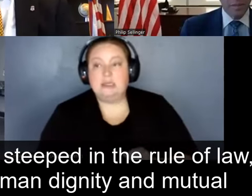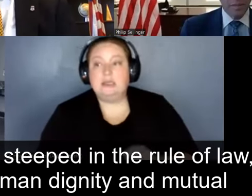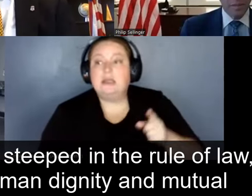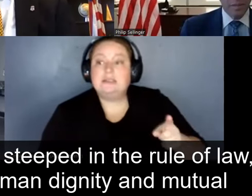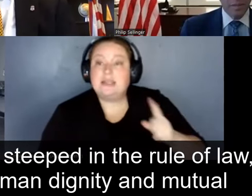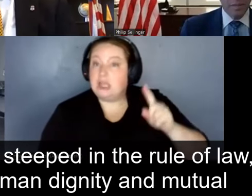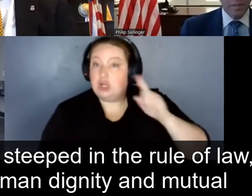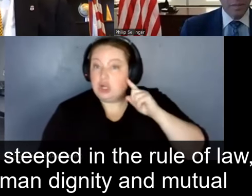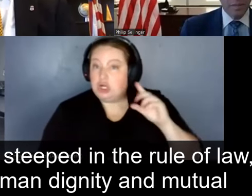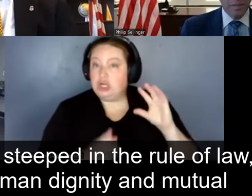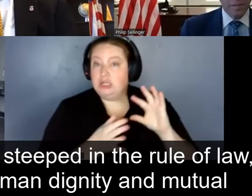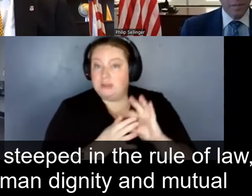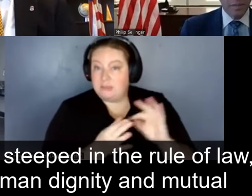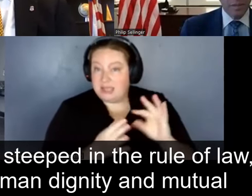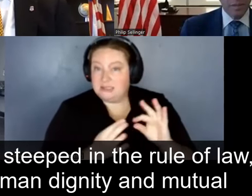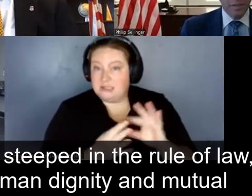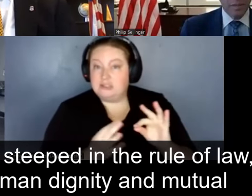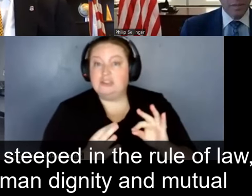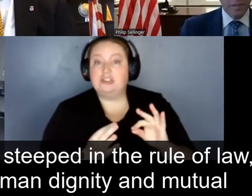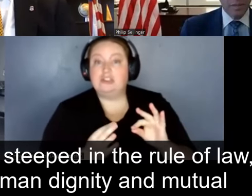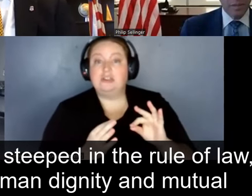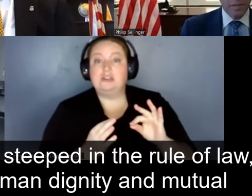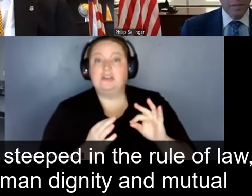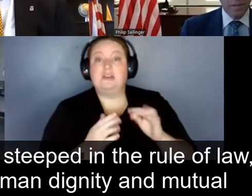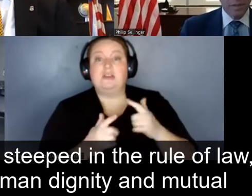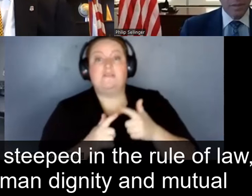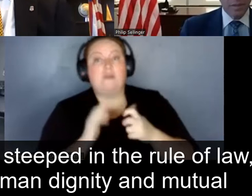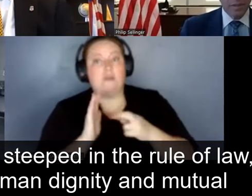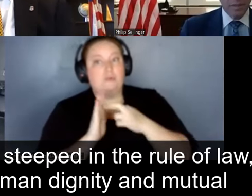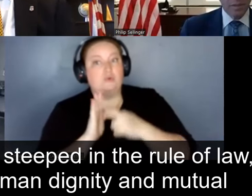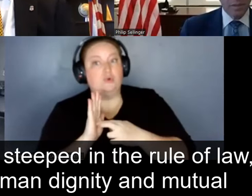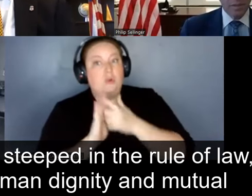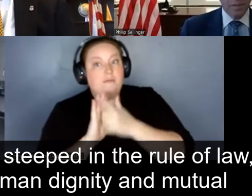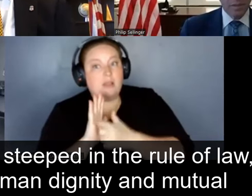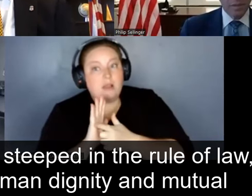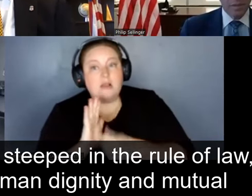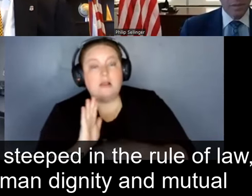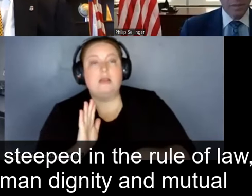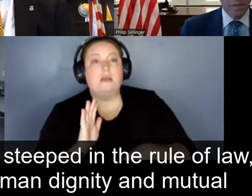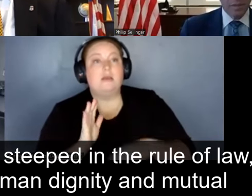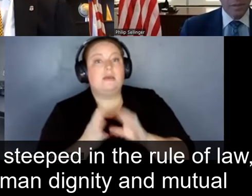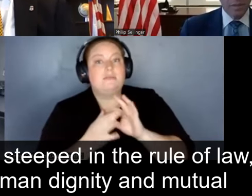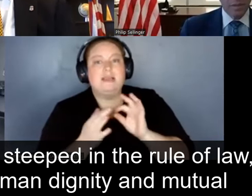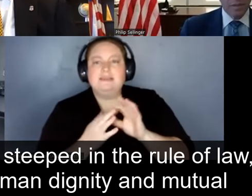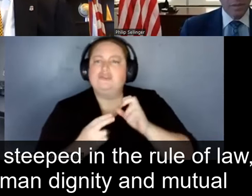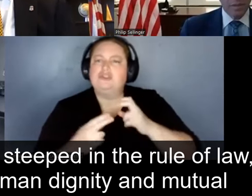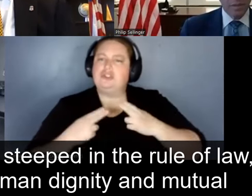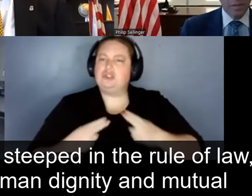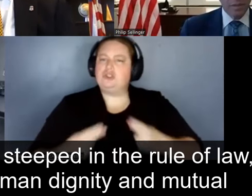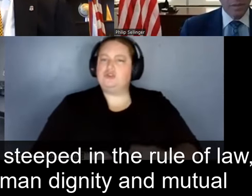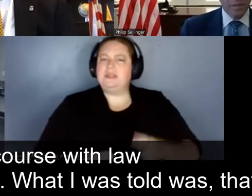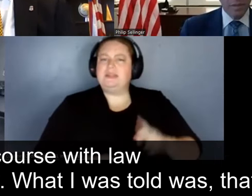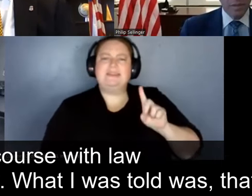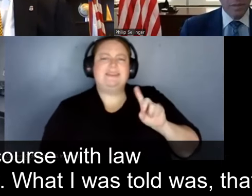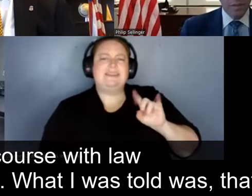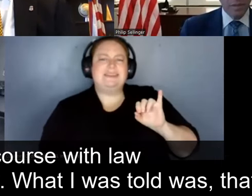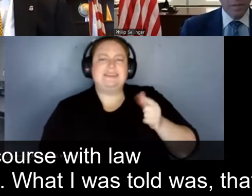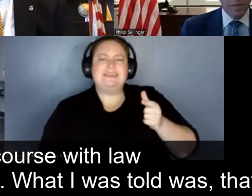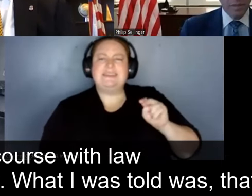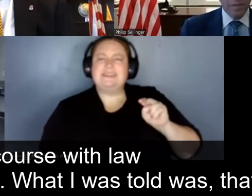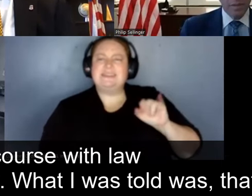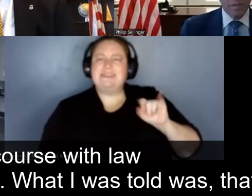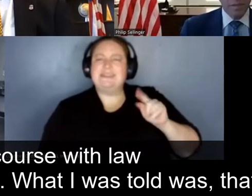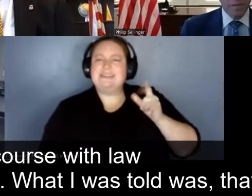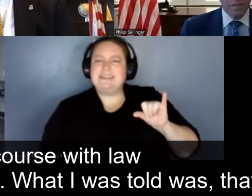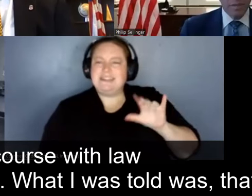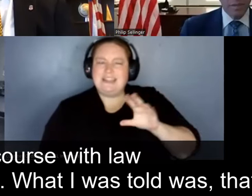message that's steeped in the rule of law, that's based on just human dignity and mutual respect, and then connecting,